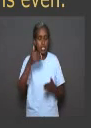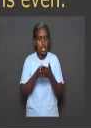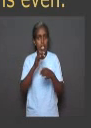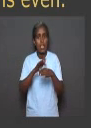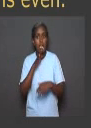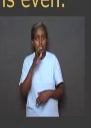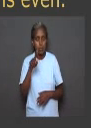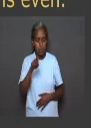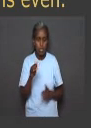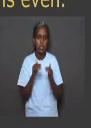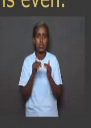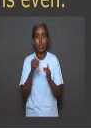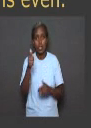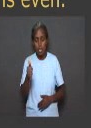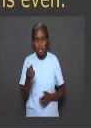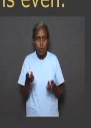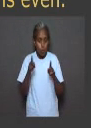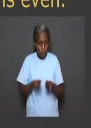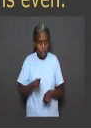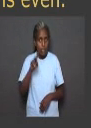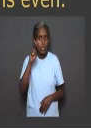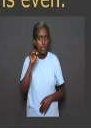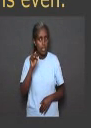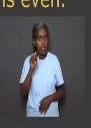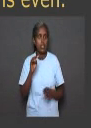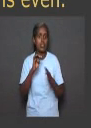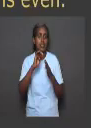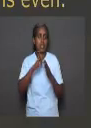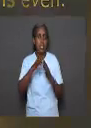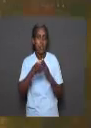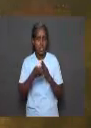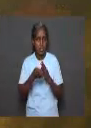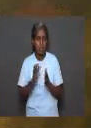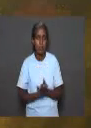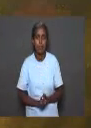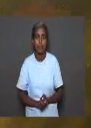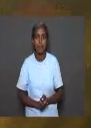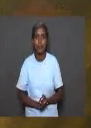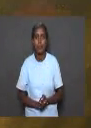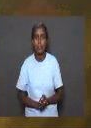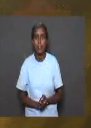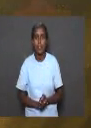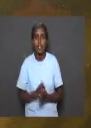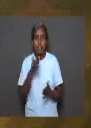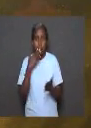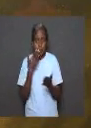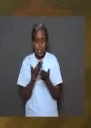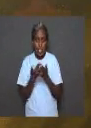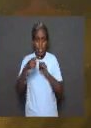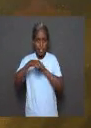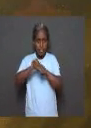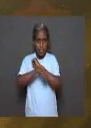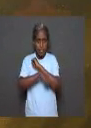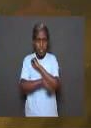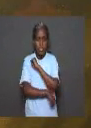x equals a when n is even. It takes a great deal of